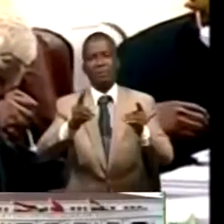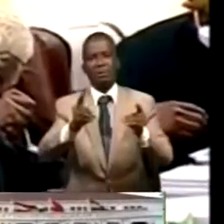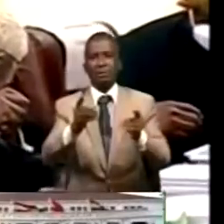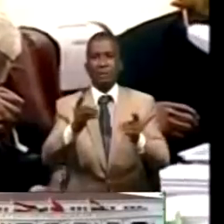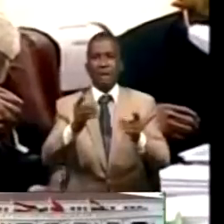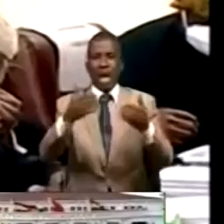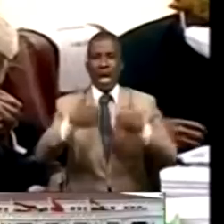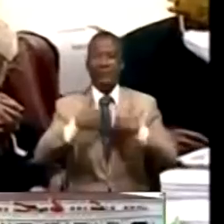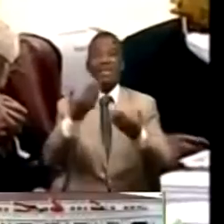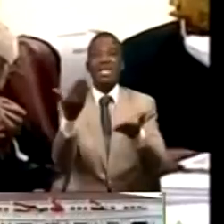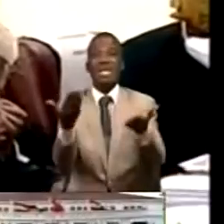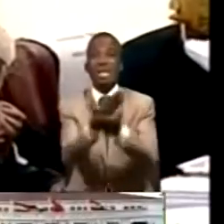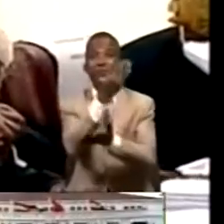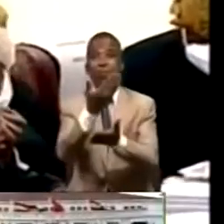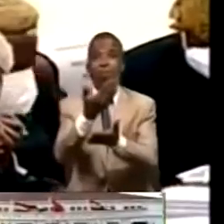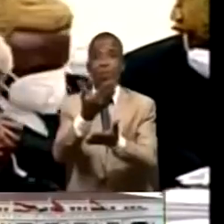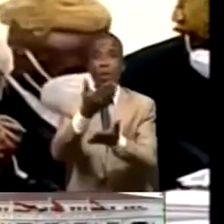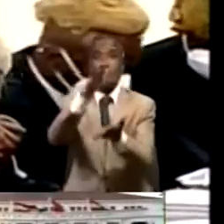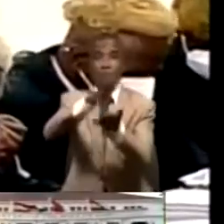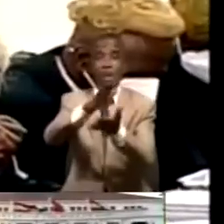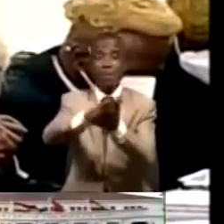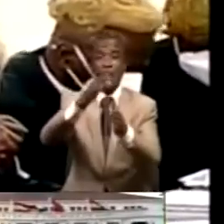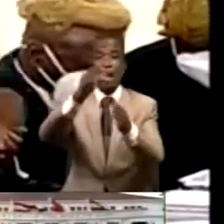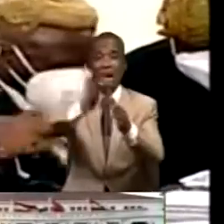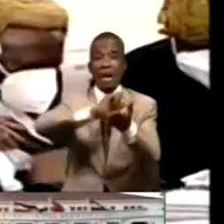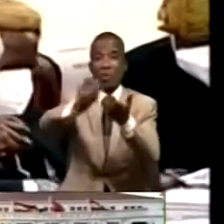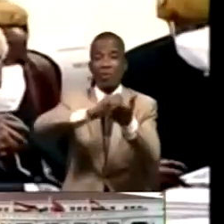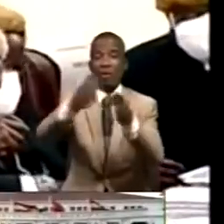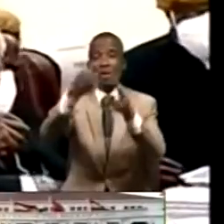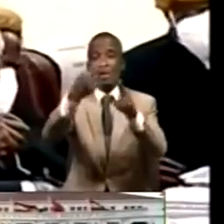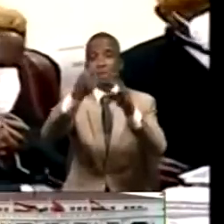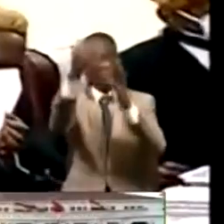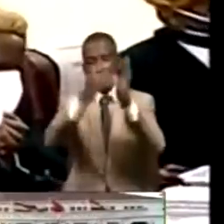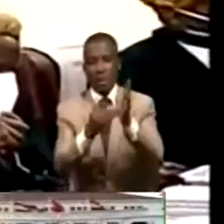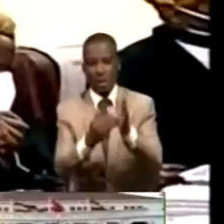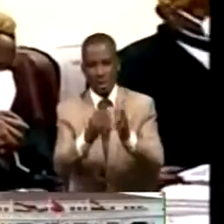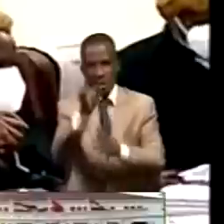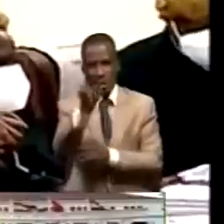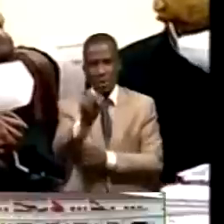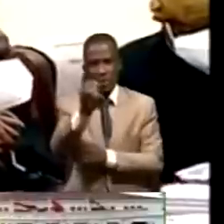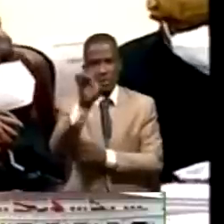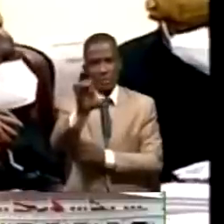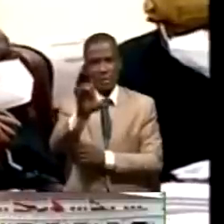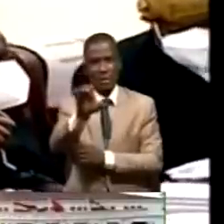have a new register, your party took the matter to court, not so?